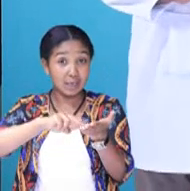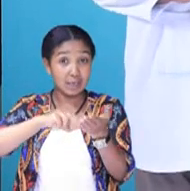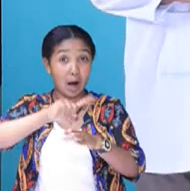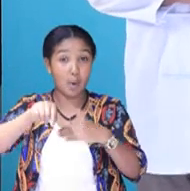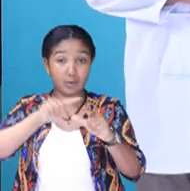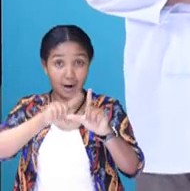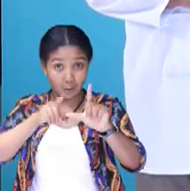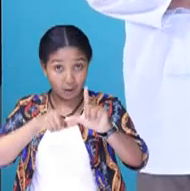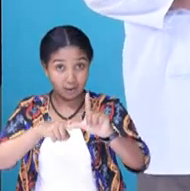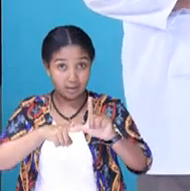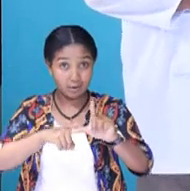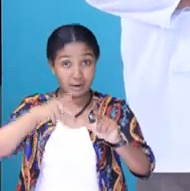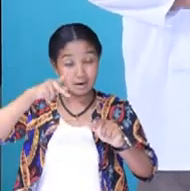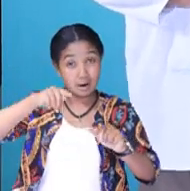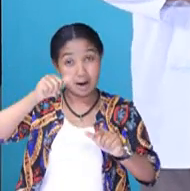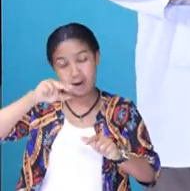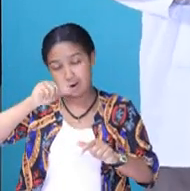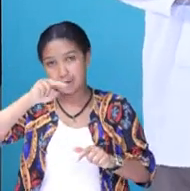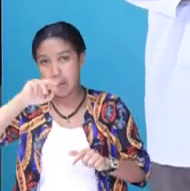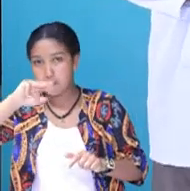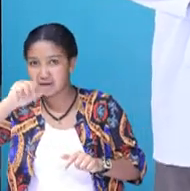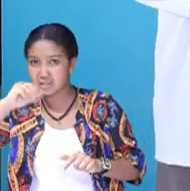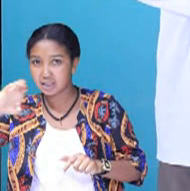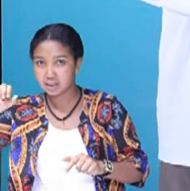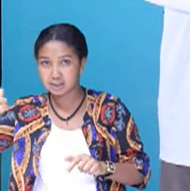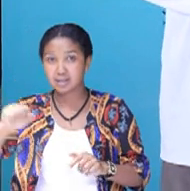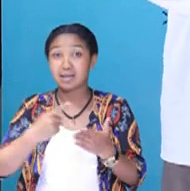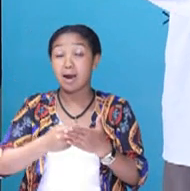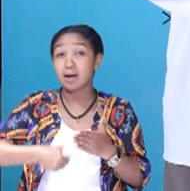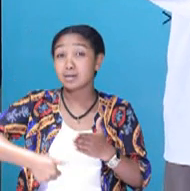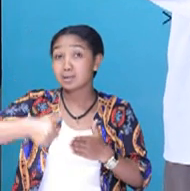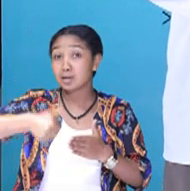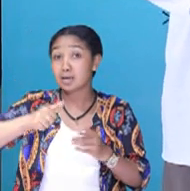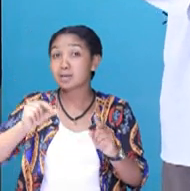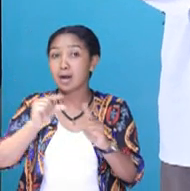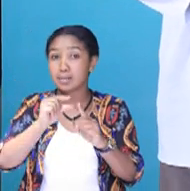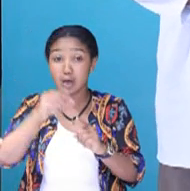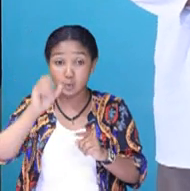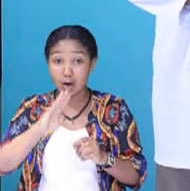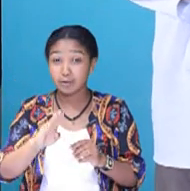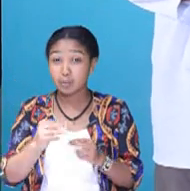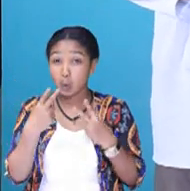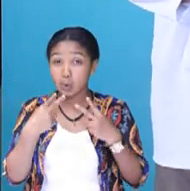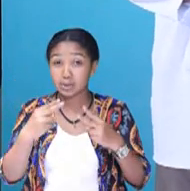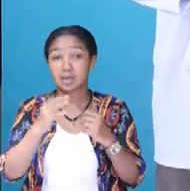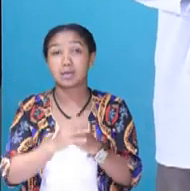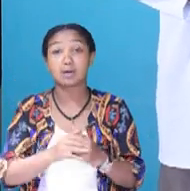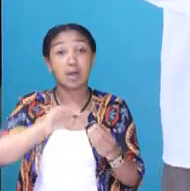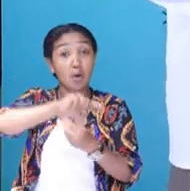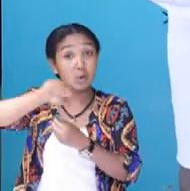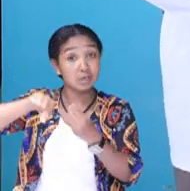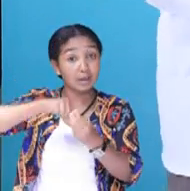about angular kinematics, there are key features or there are key terms that we should have to consider in